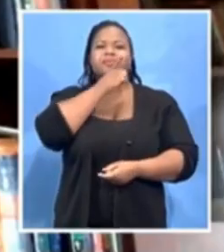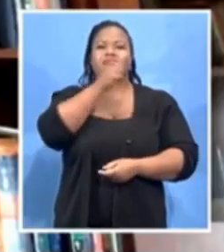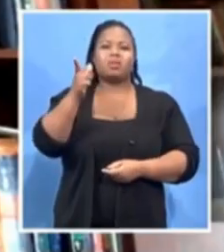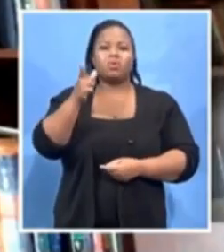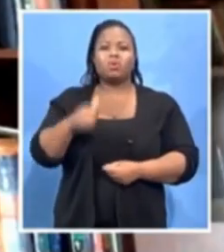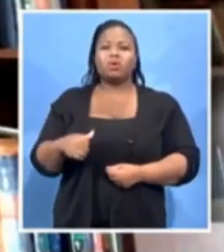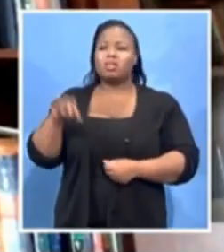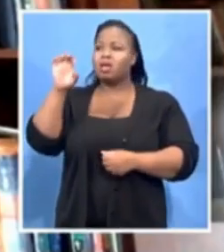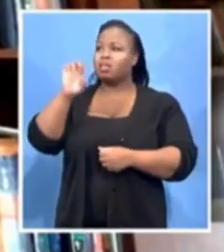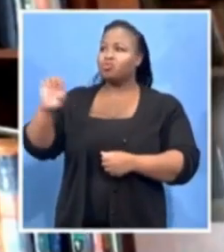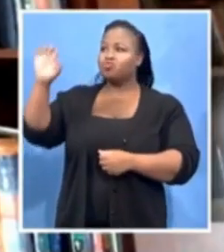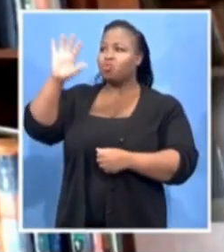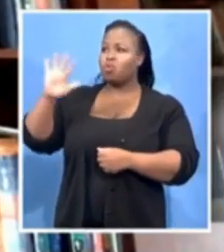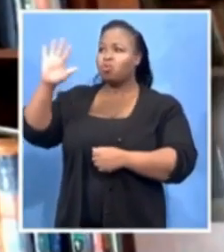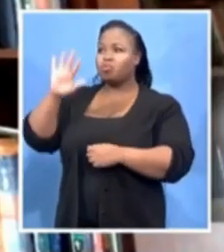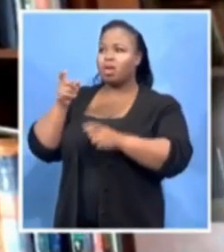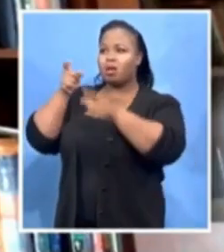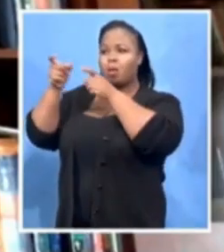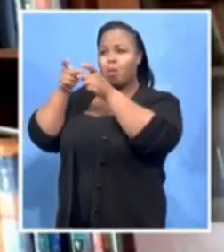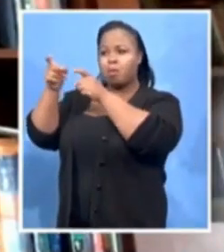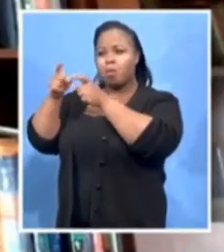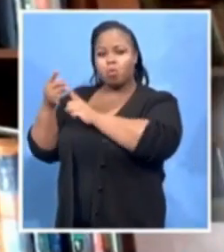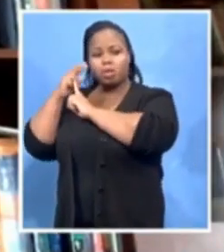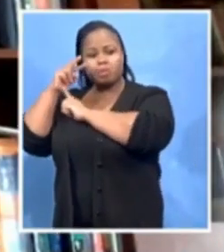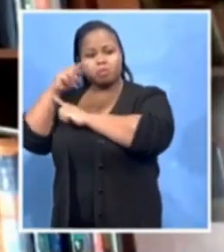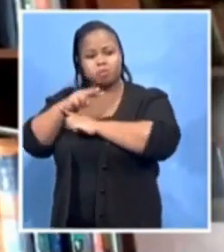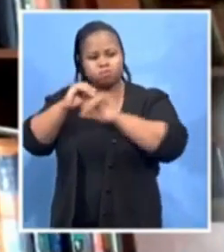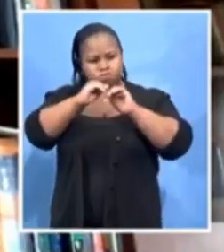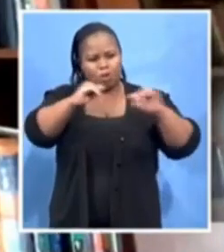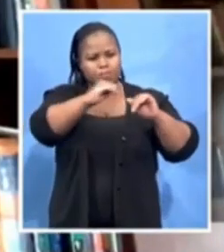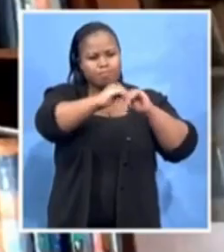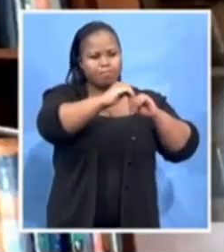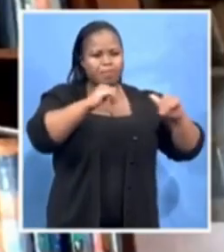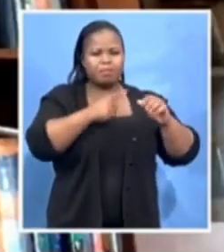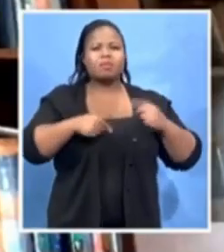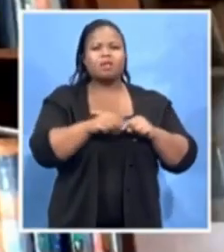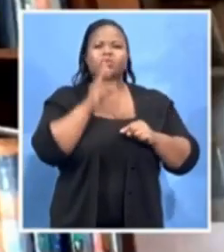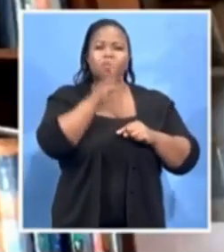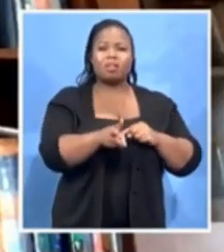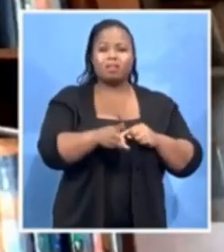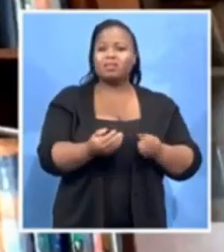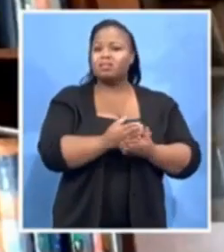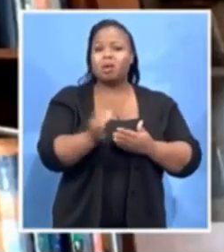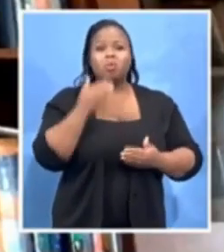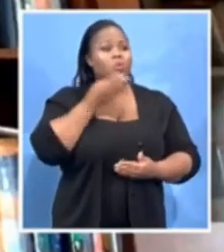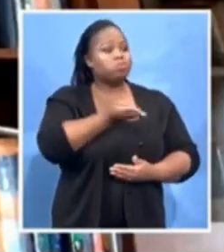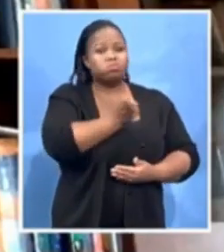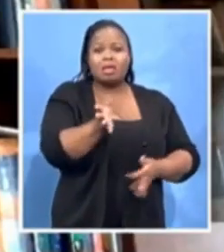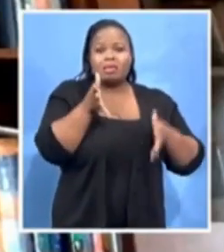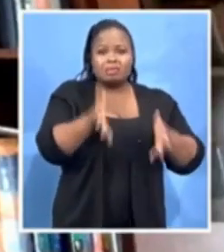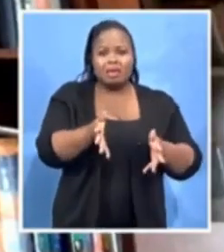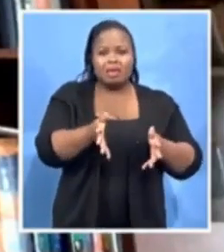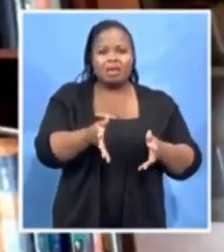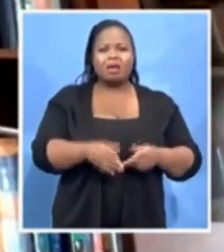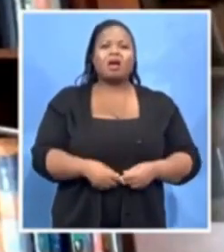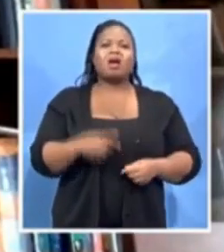that we are divided. Those of you who are present here are going to get used to your national